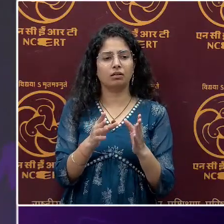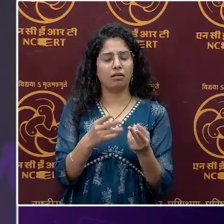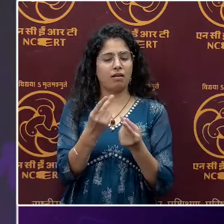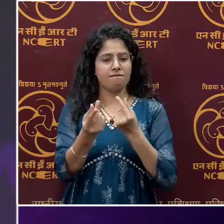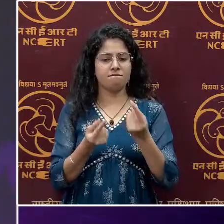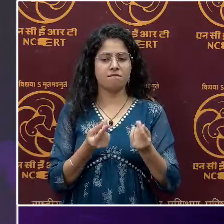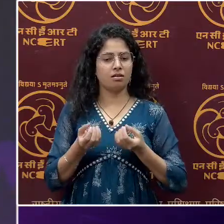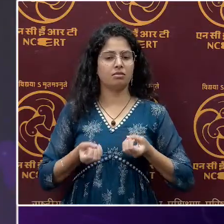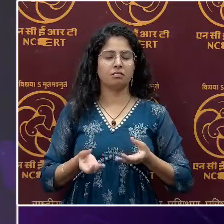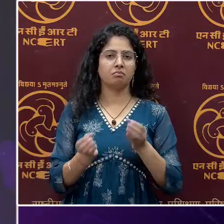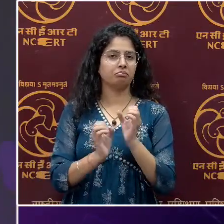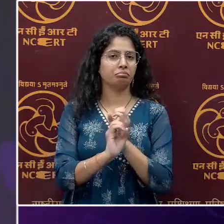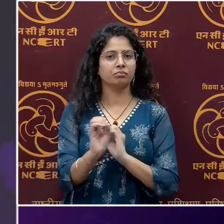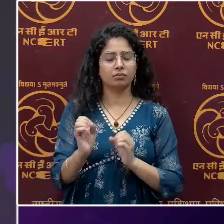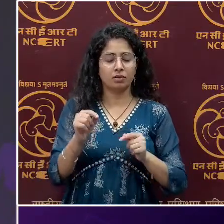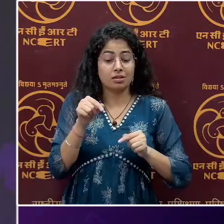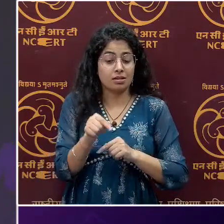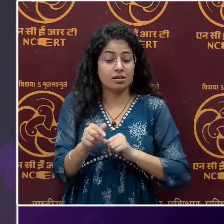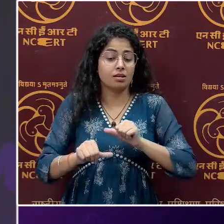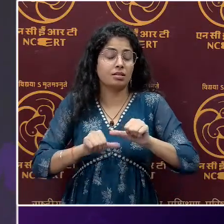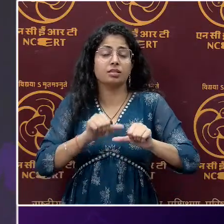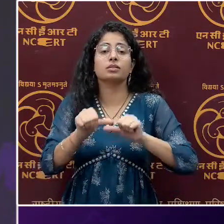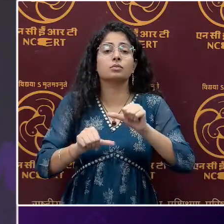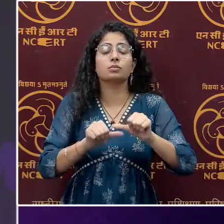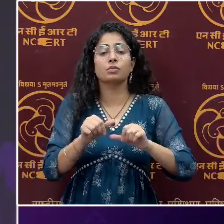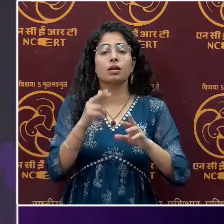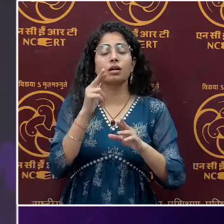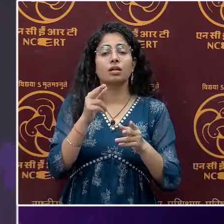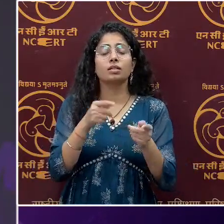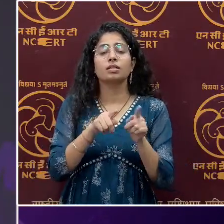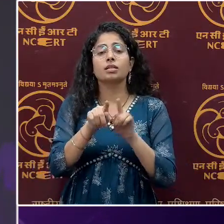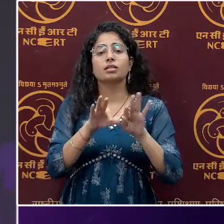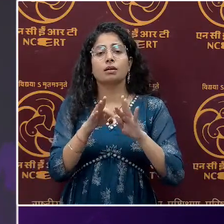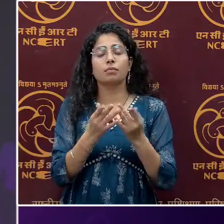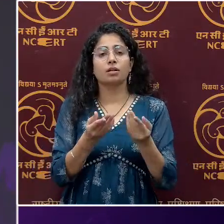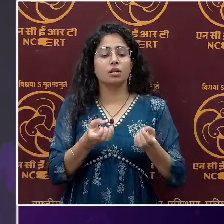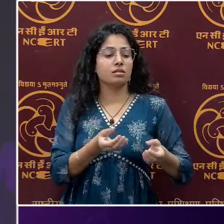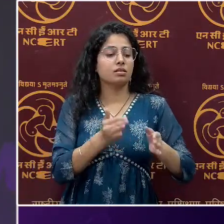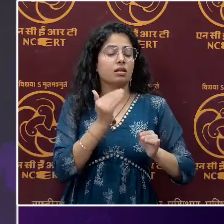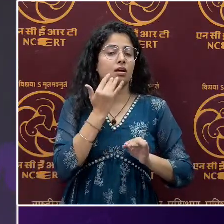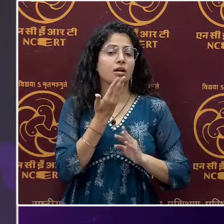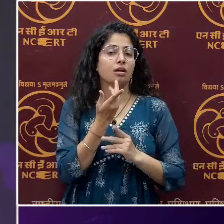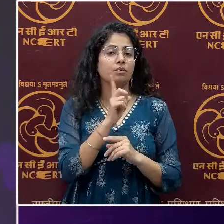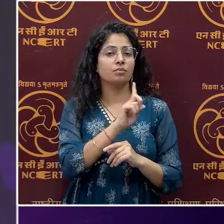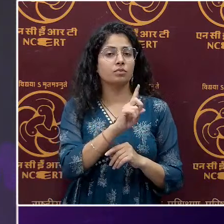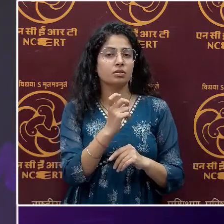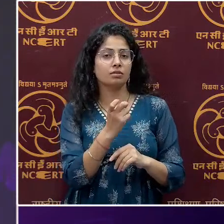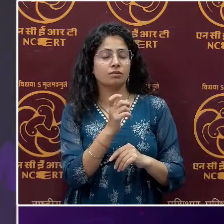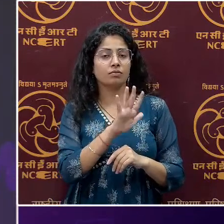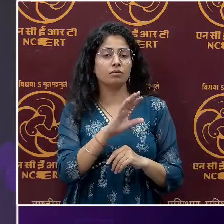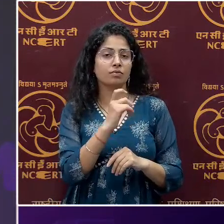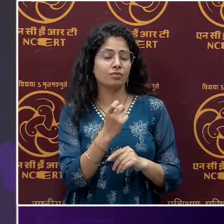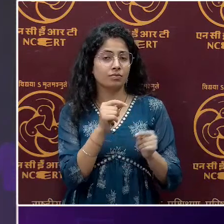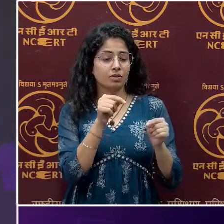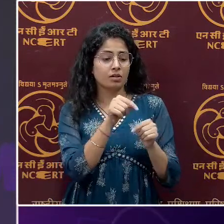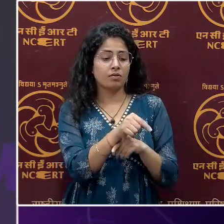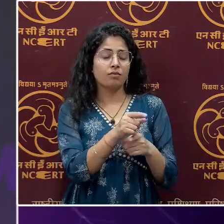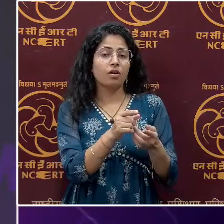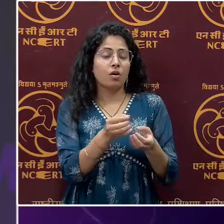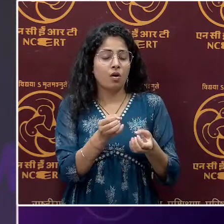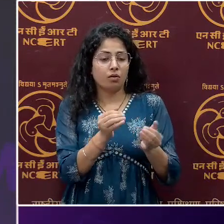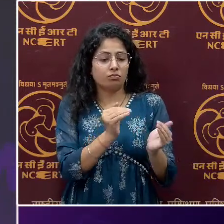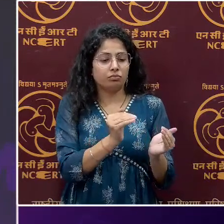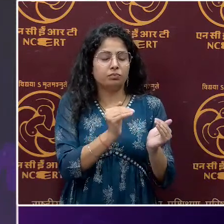a process. Like it started in 1757, it took a very peak in